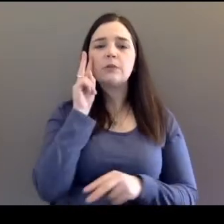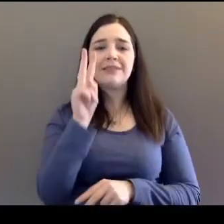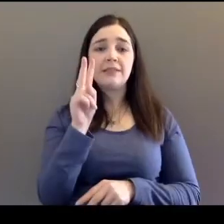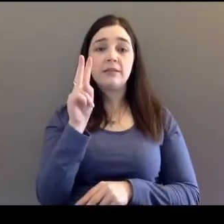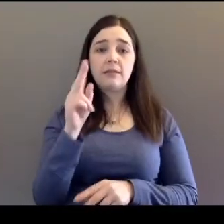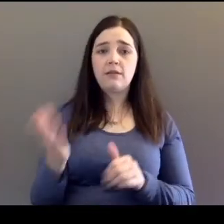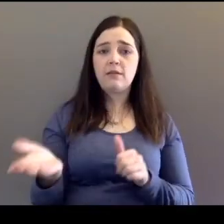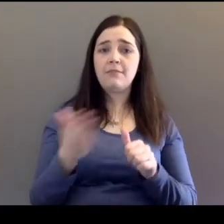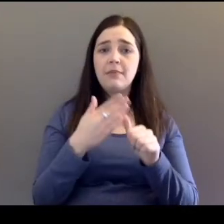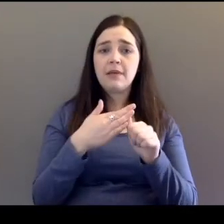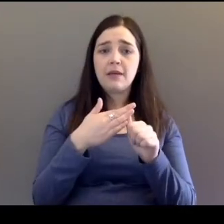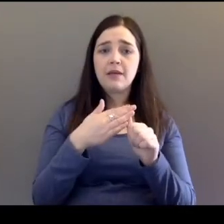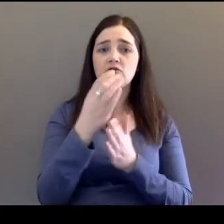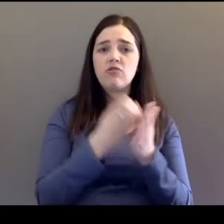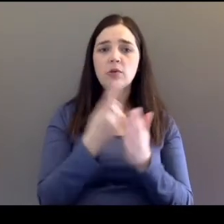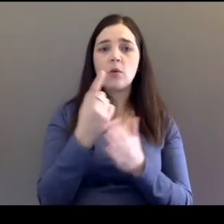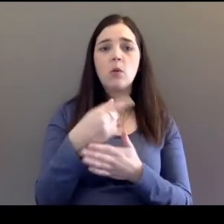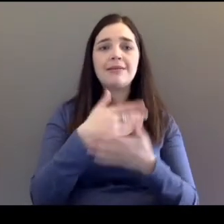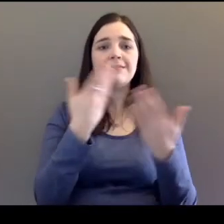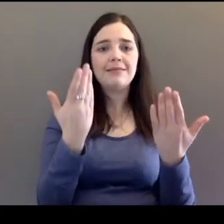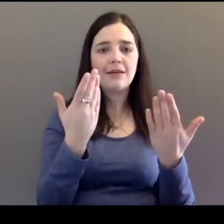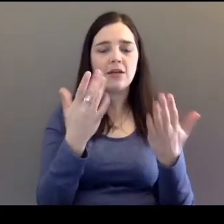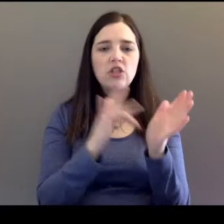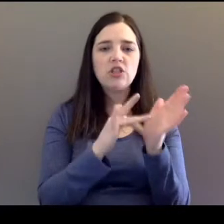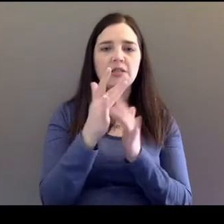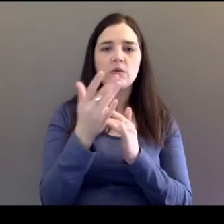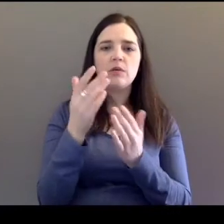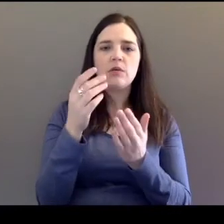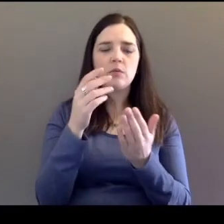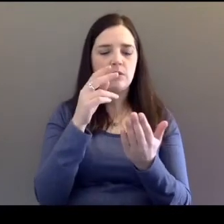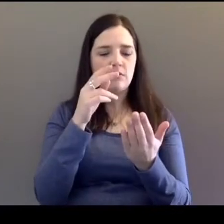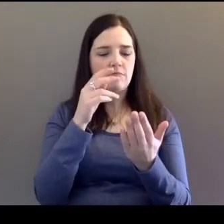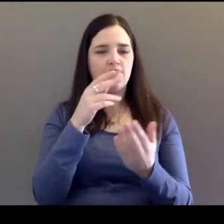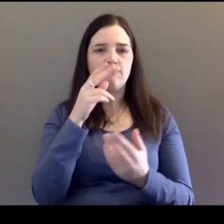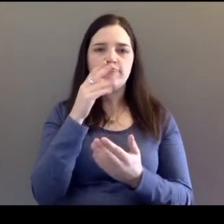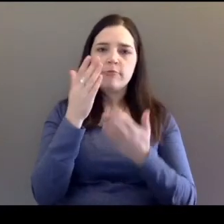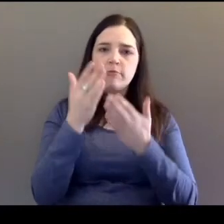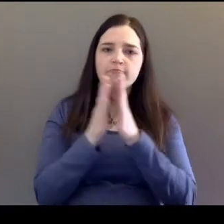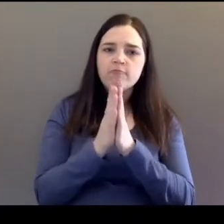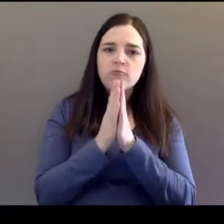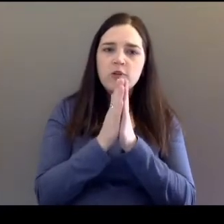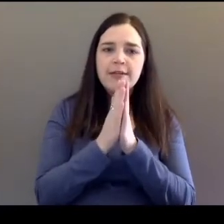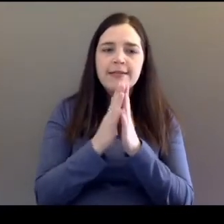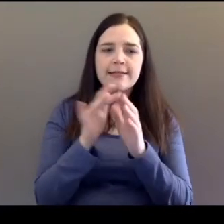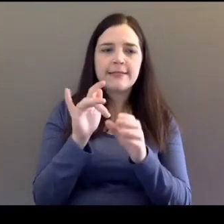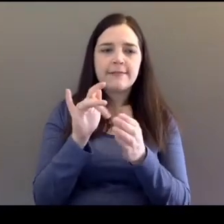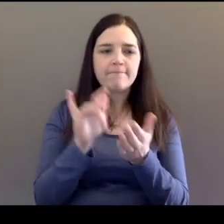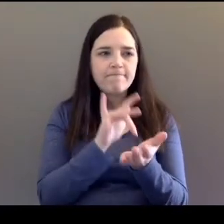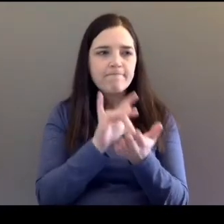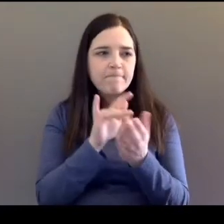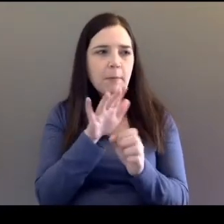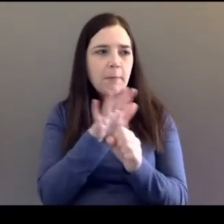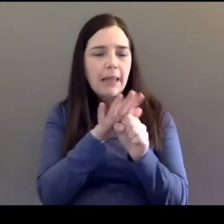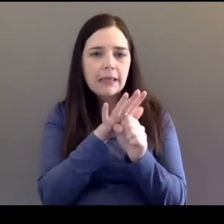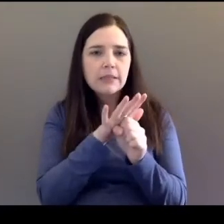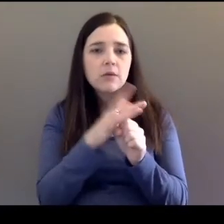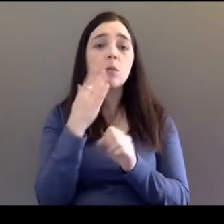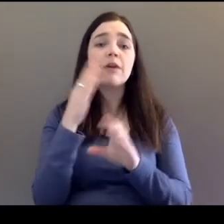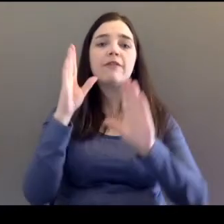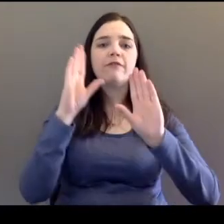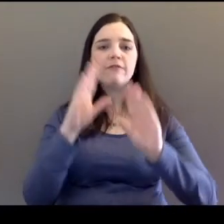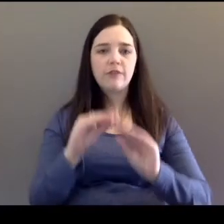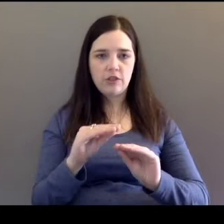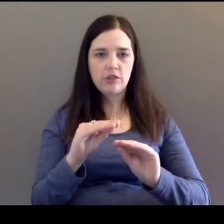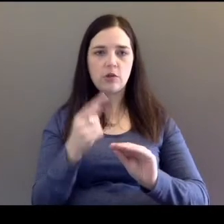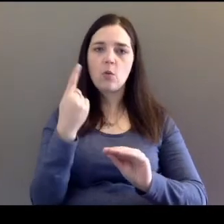beginning of this chapter, one day Jesus was praying in a certain place. And when he finished, one of his disciples